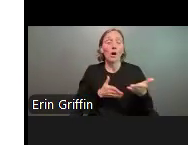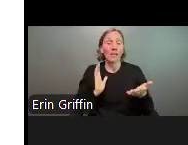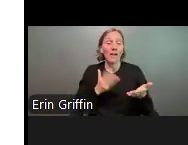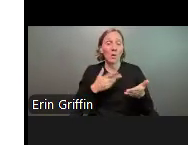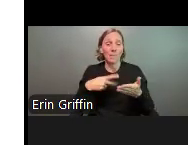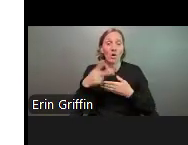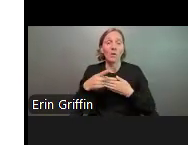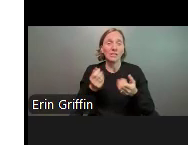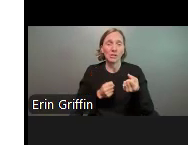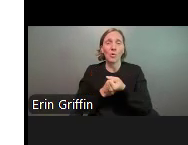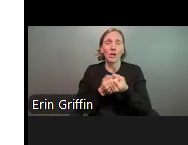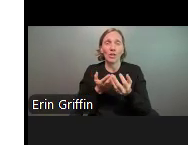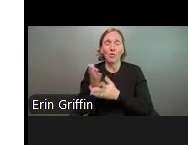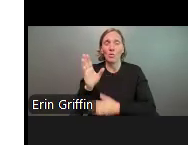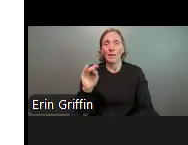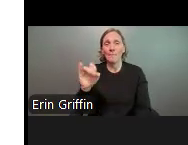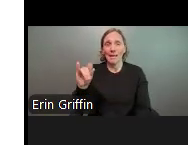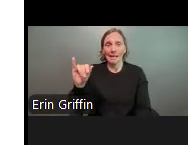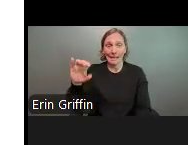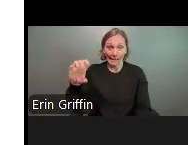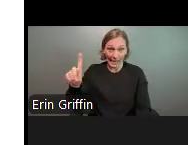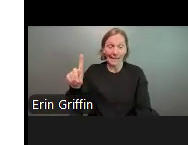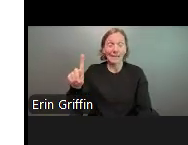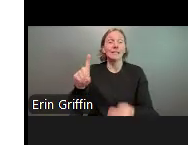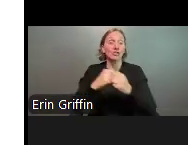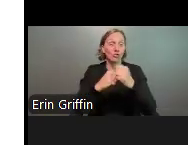Medicaid structure, and so we're leveraging those funds as much as we can.